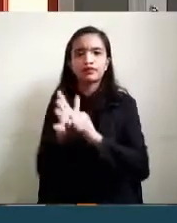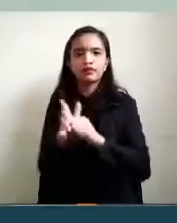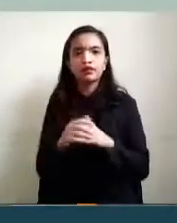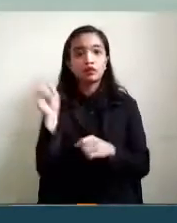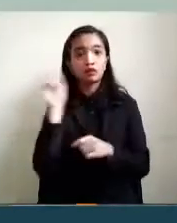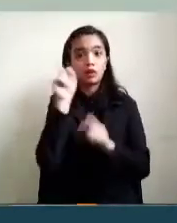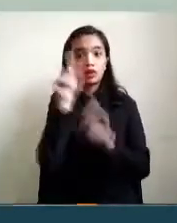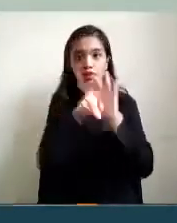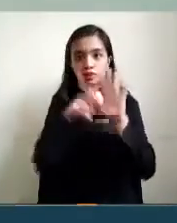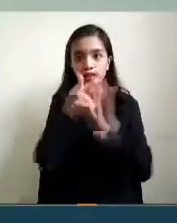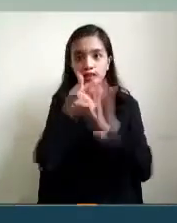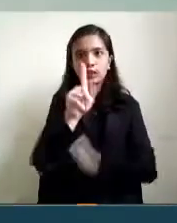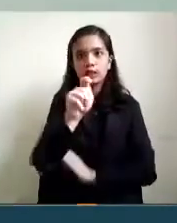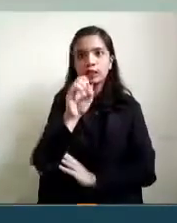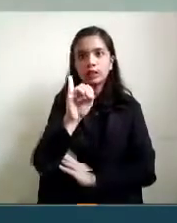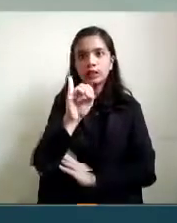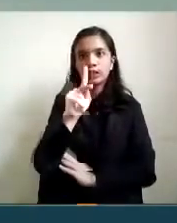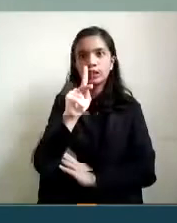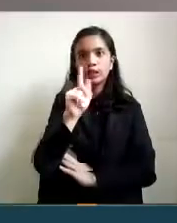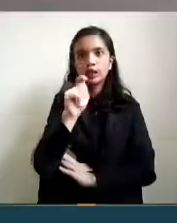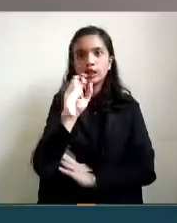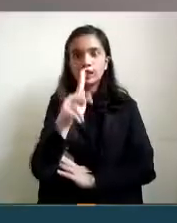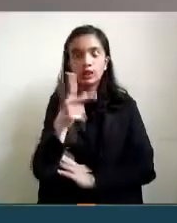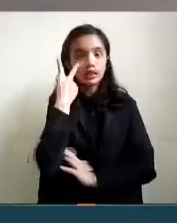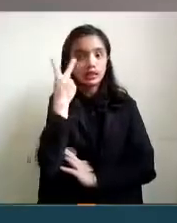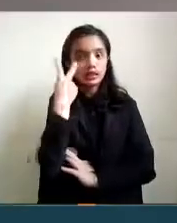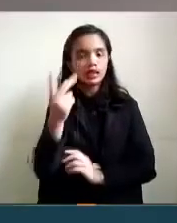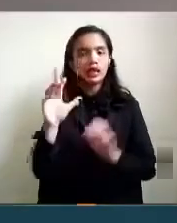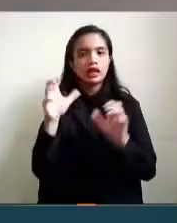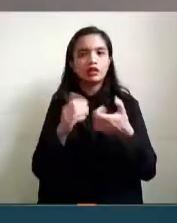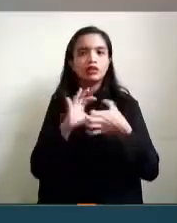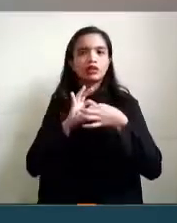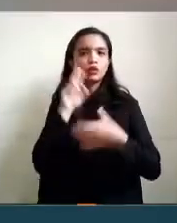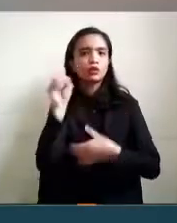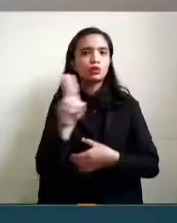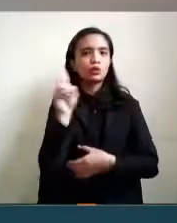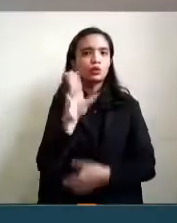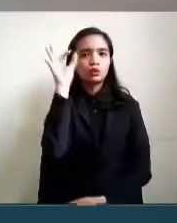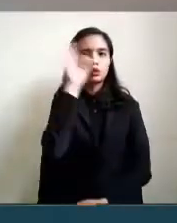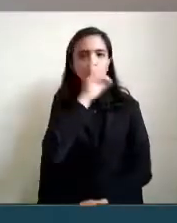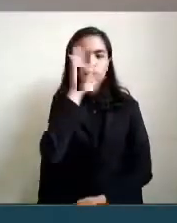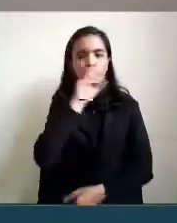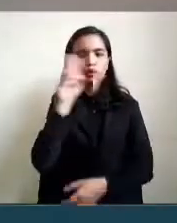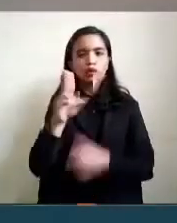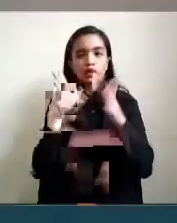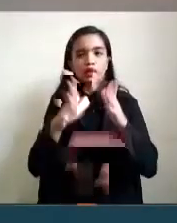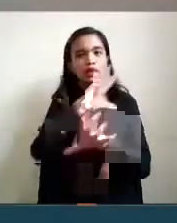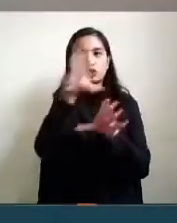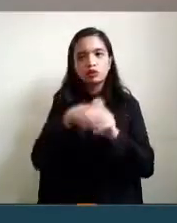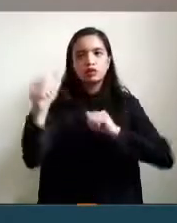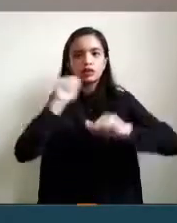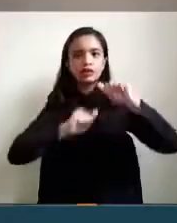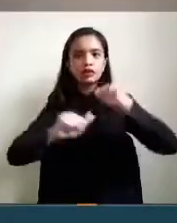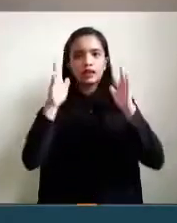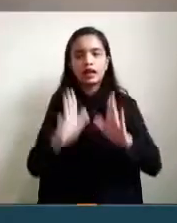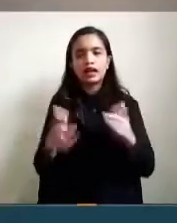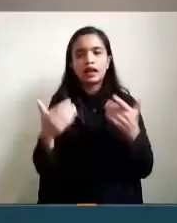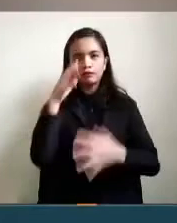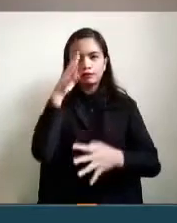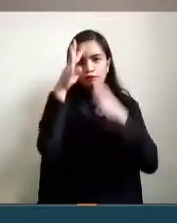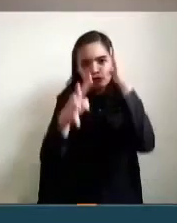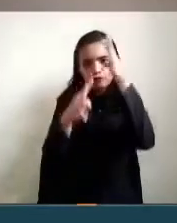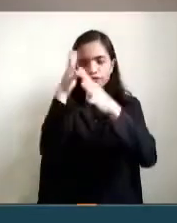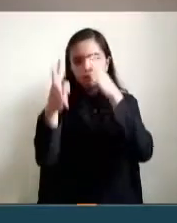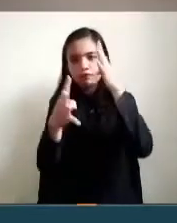like TikTok see a spike in engagements from Filipino users, including celebrities who come up with creative content aimed